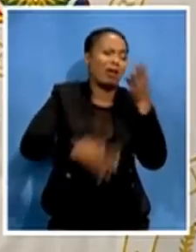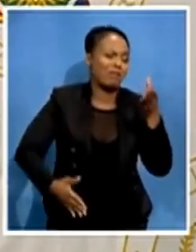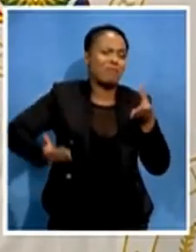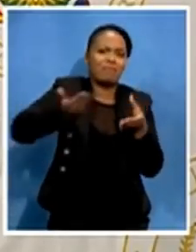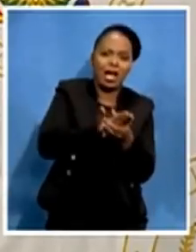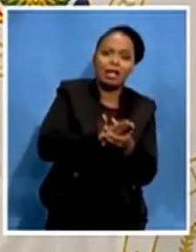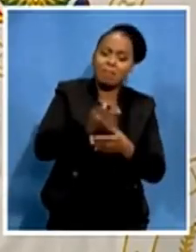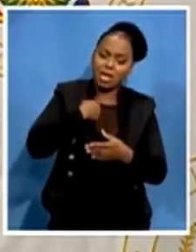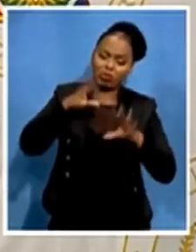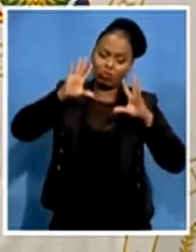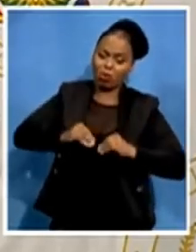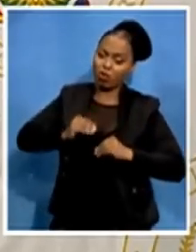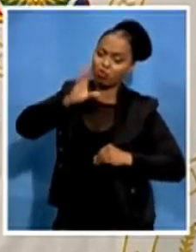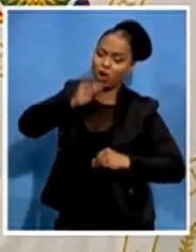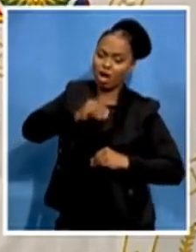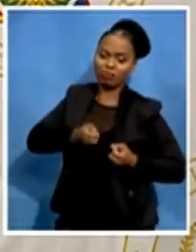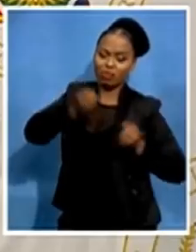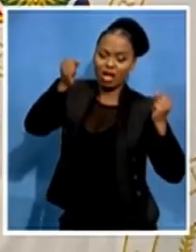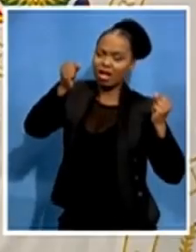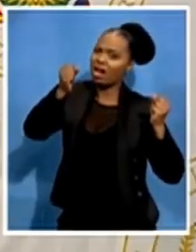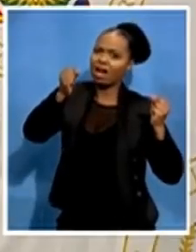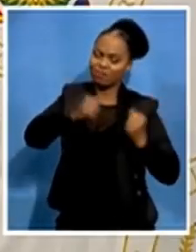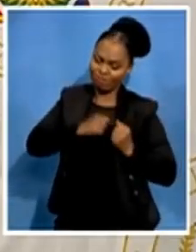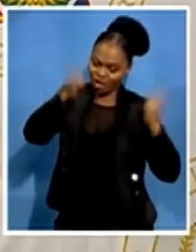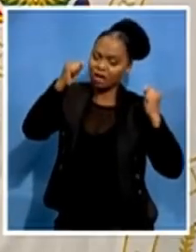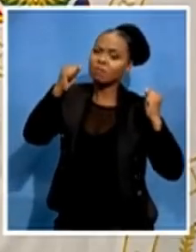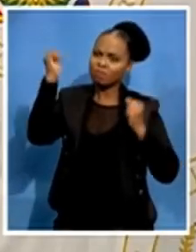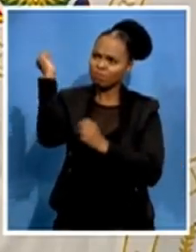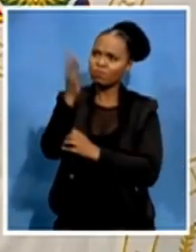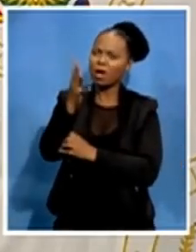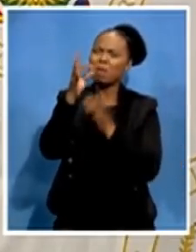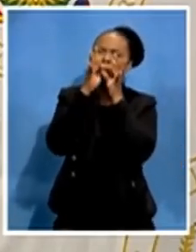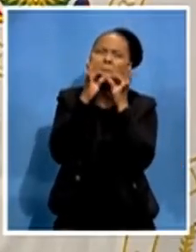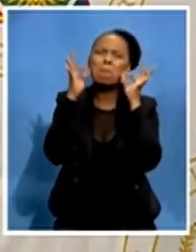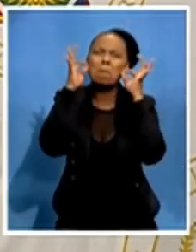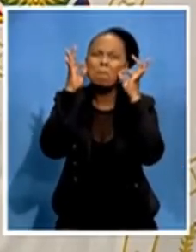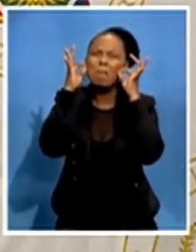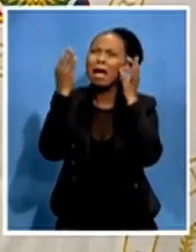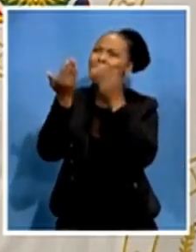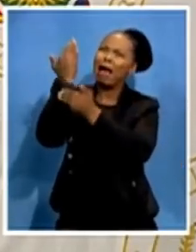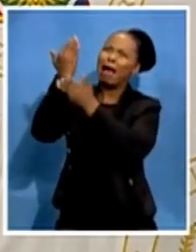need to speak. We've been silent for far too long. I'm not one of those.